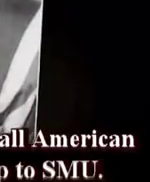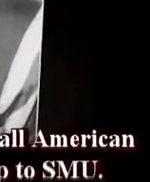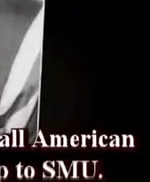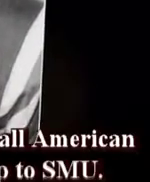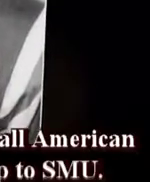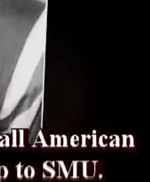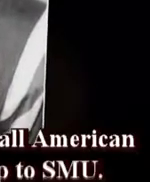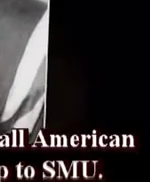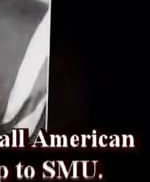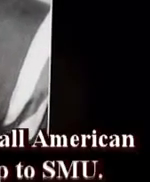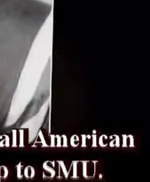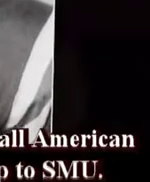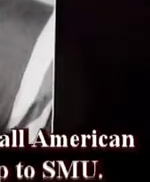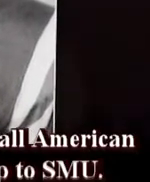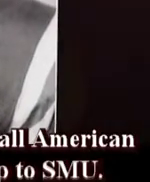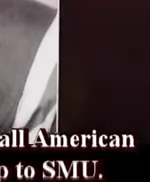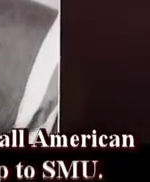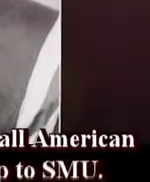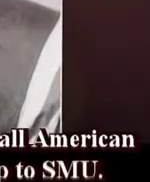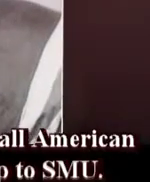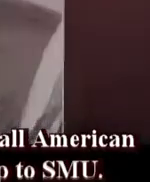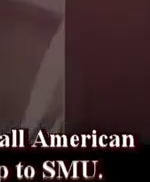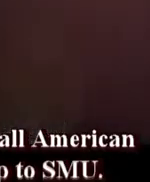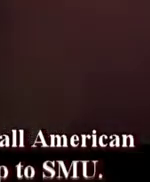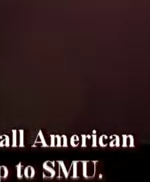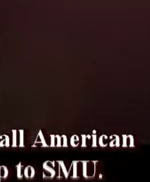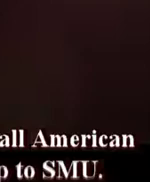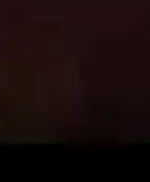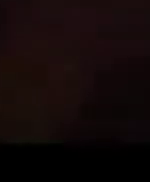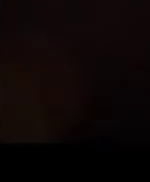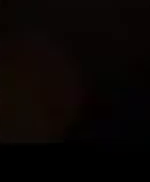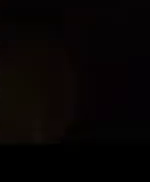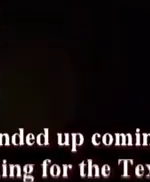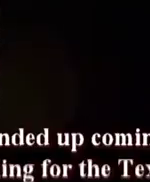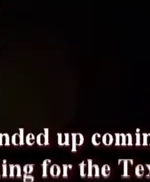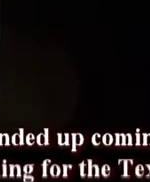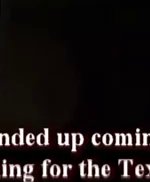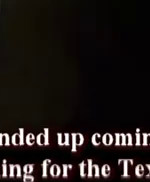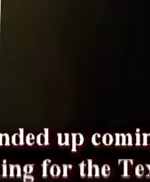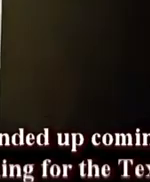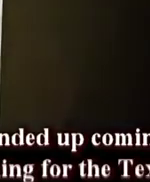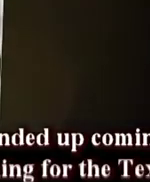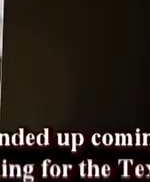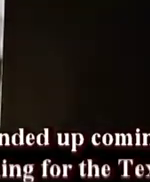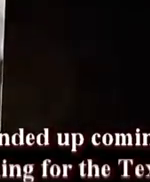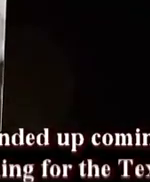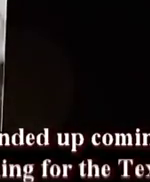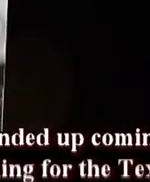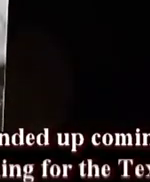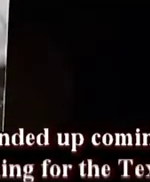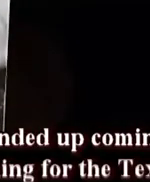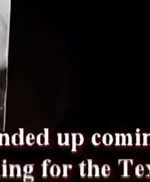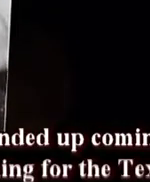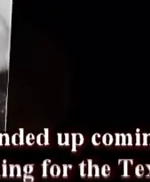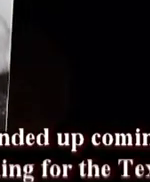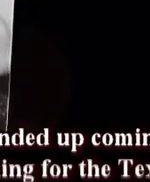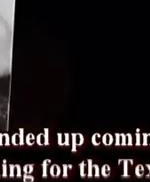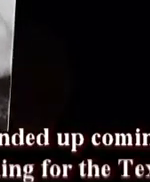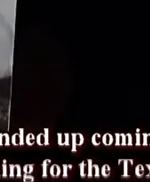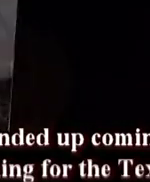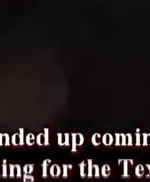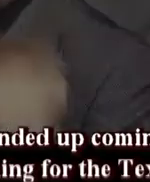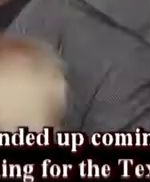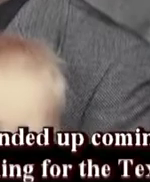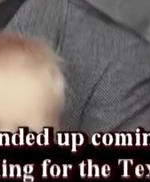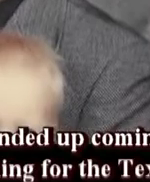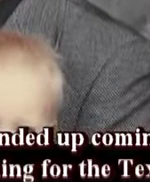When my dad was in high school, he was an All-American football player, he got a full scholarship to SMU, he got homesick, hurt his knee, so he ended up coming home, getting